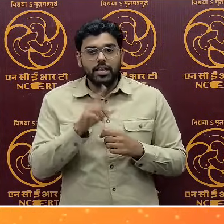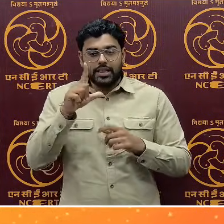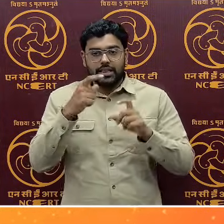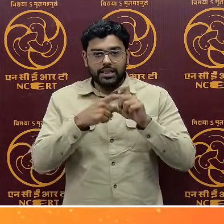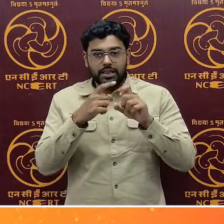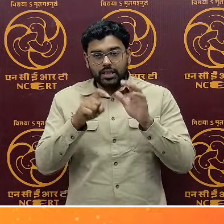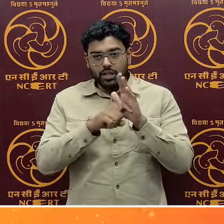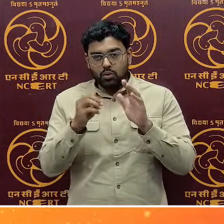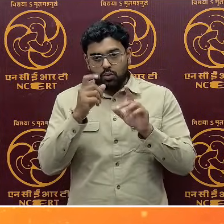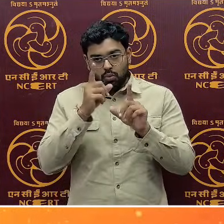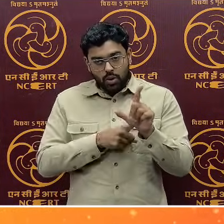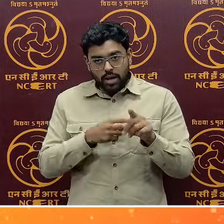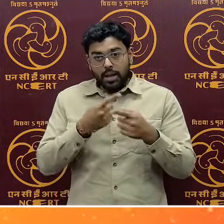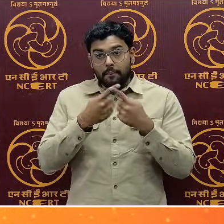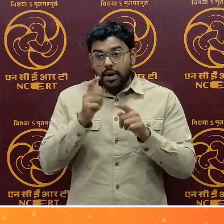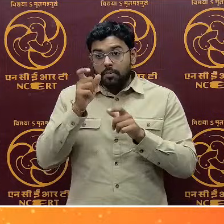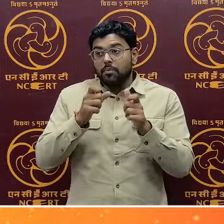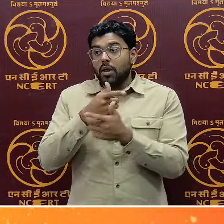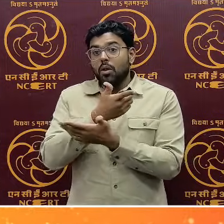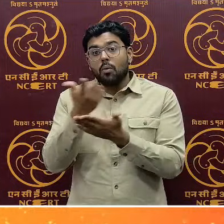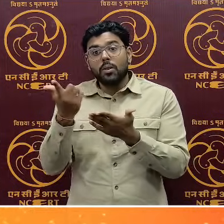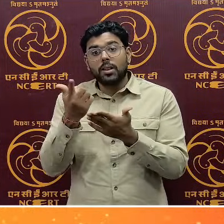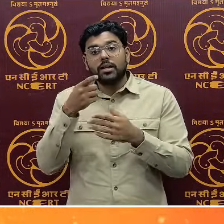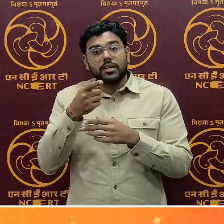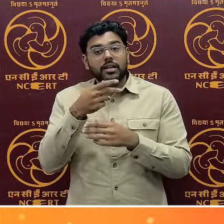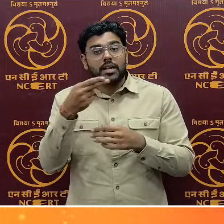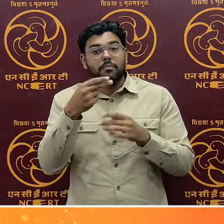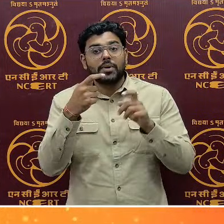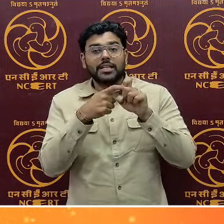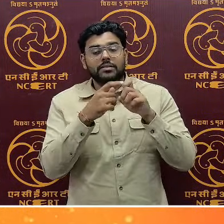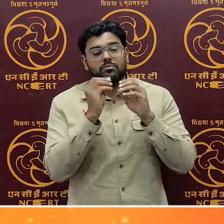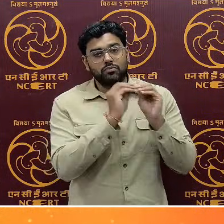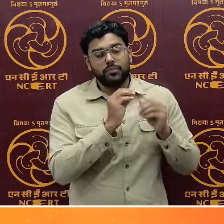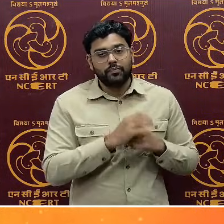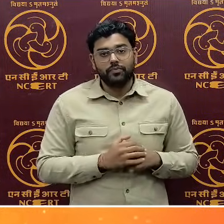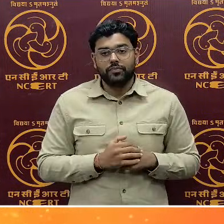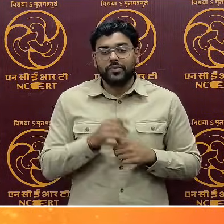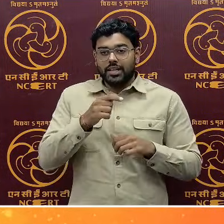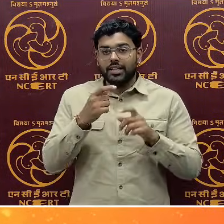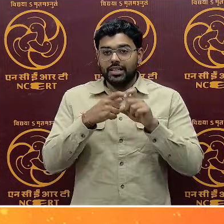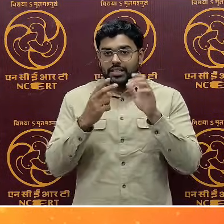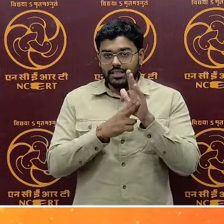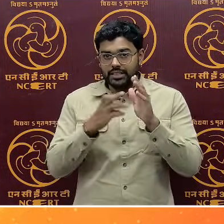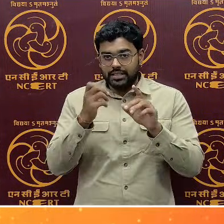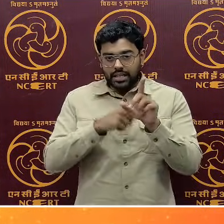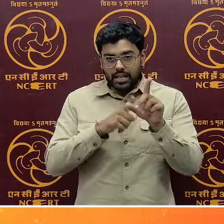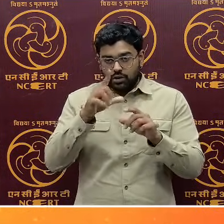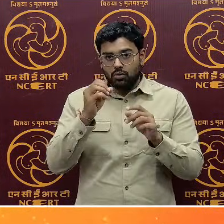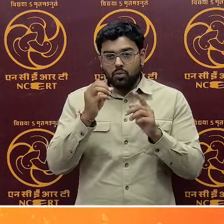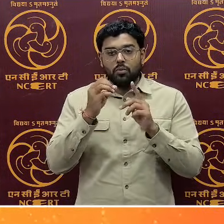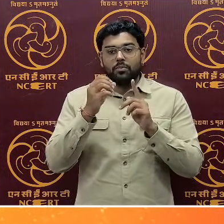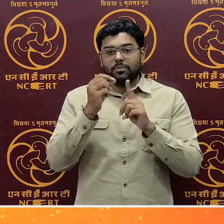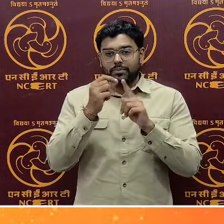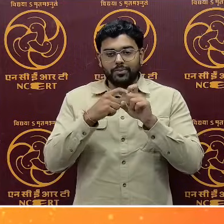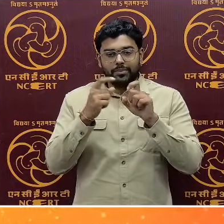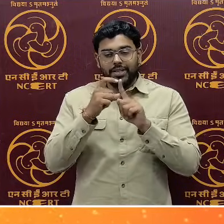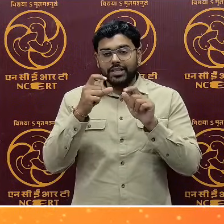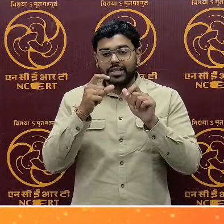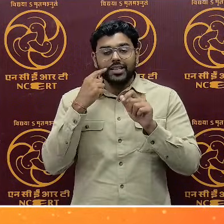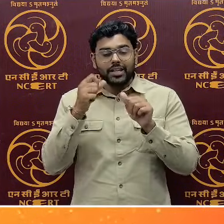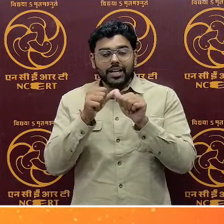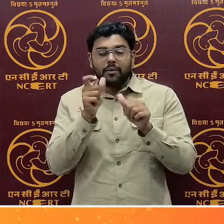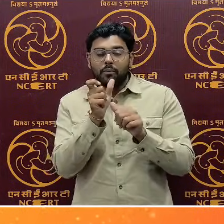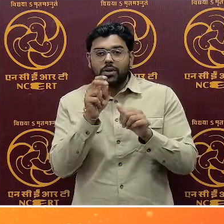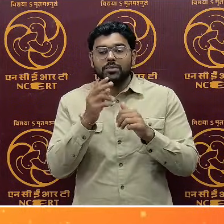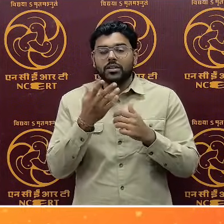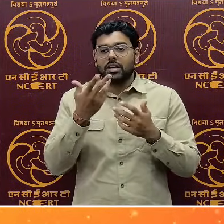else called him Encyclopedia. An encyclopedia is a book or set of books filled with facts from A